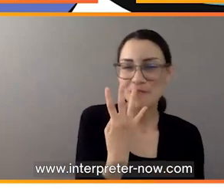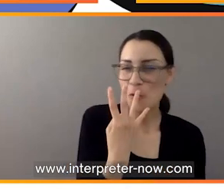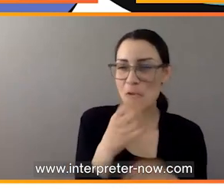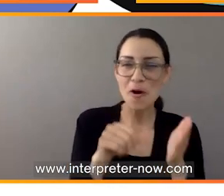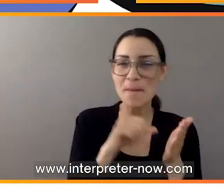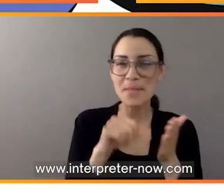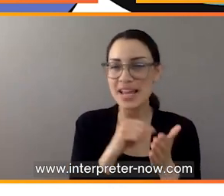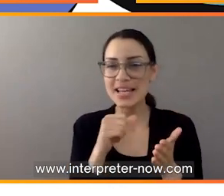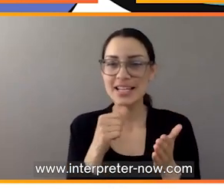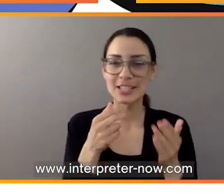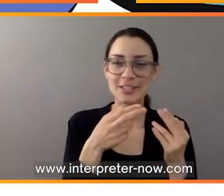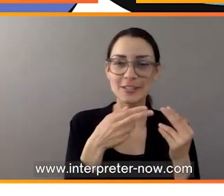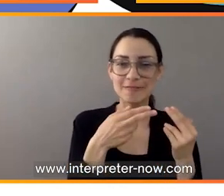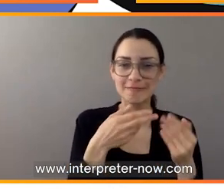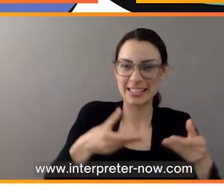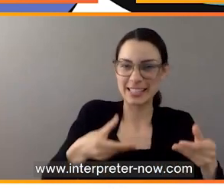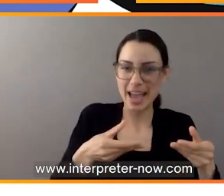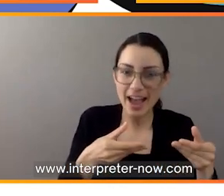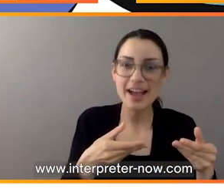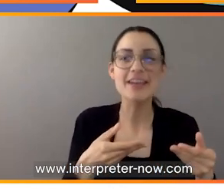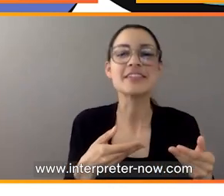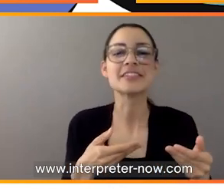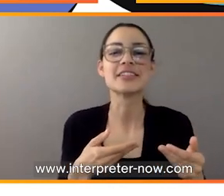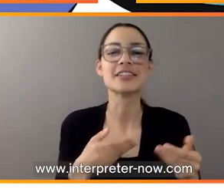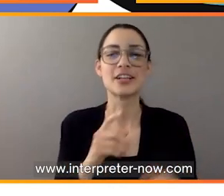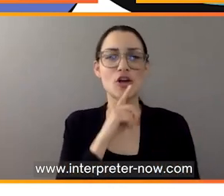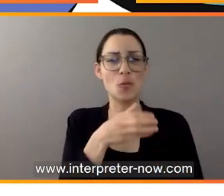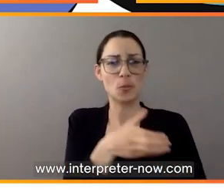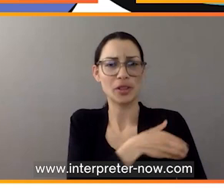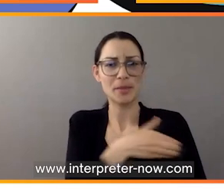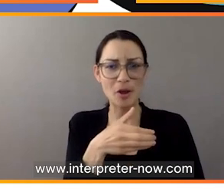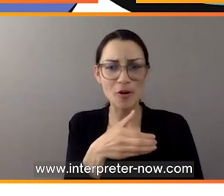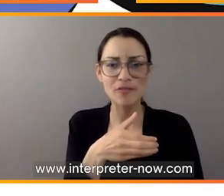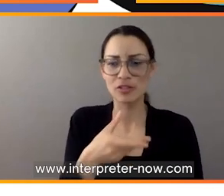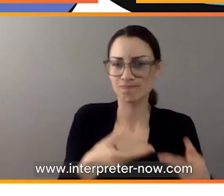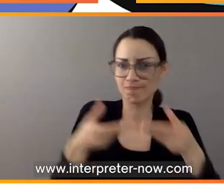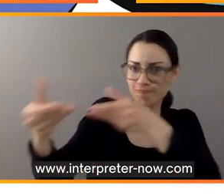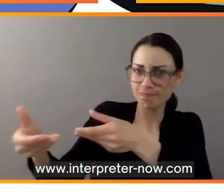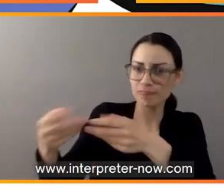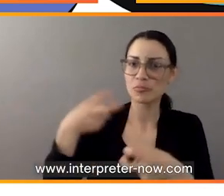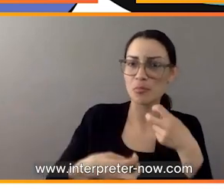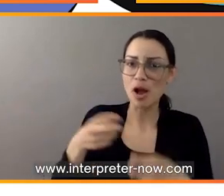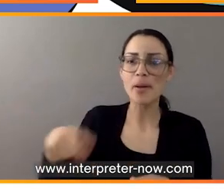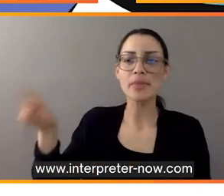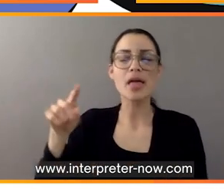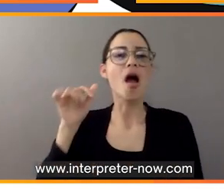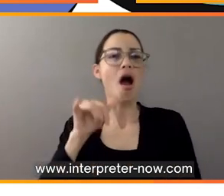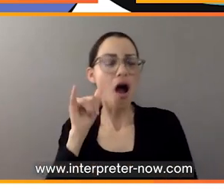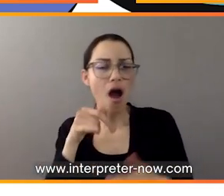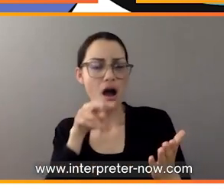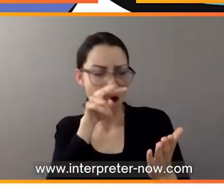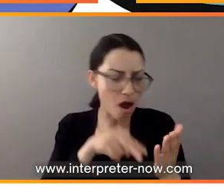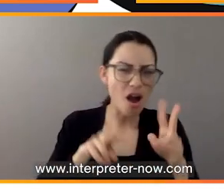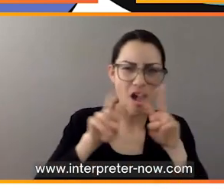the hypothesis problem to solve based on all the information that we got. They loved the fact that they can get in there and either agree